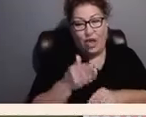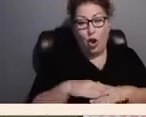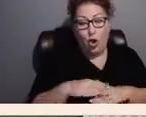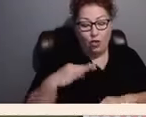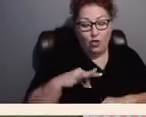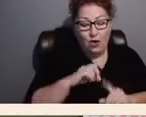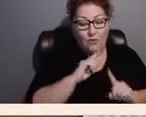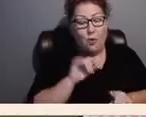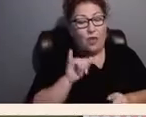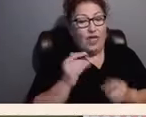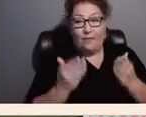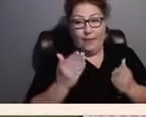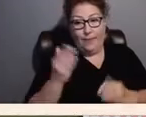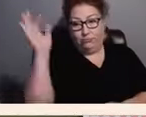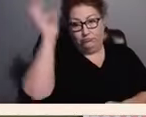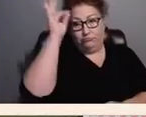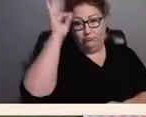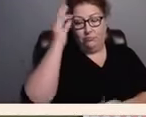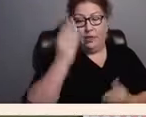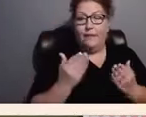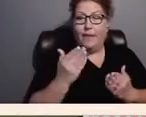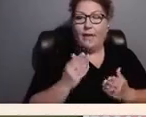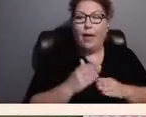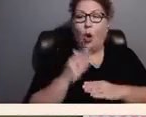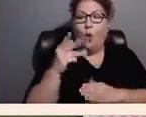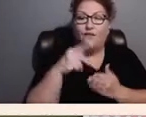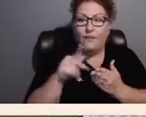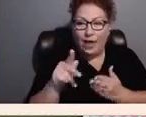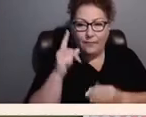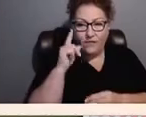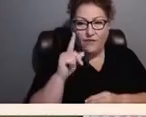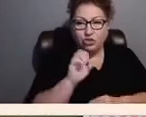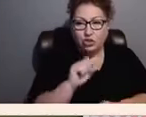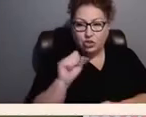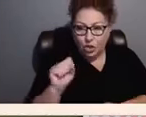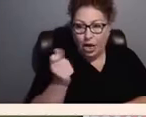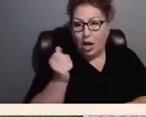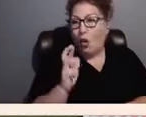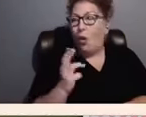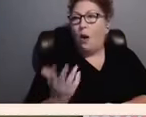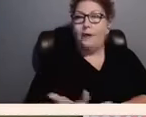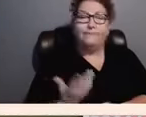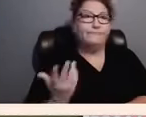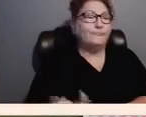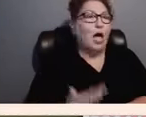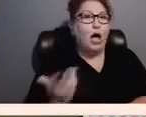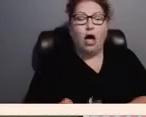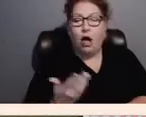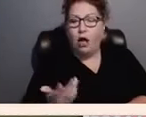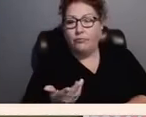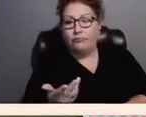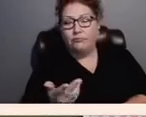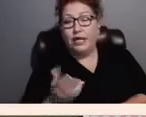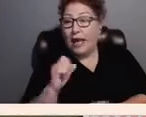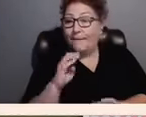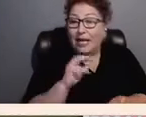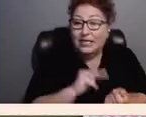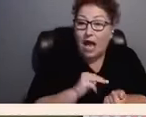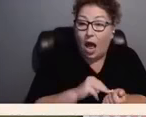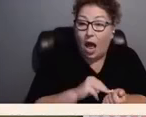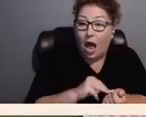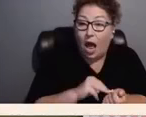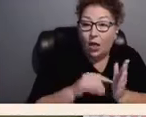might not know about. It might be an overpayment status for Social Security, or it could be a doctor bill that is showing